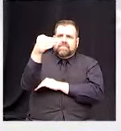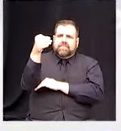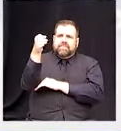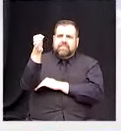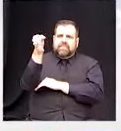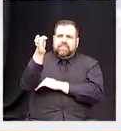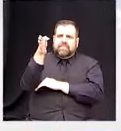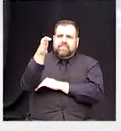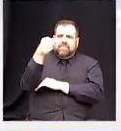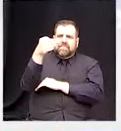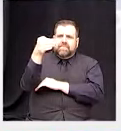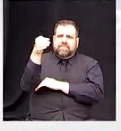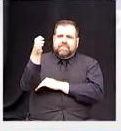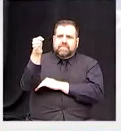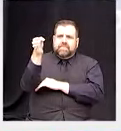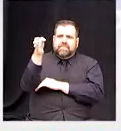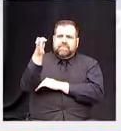gallantly